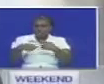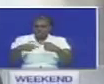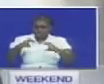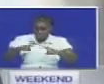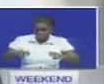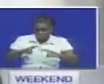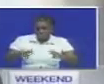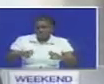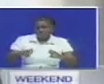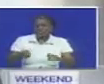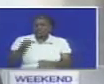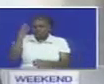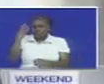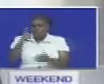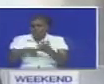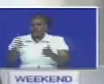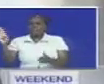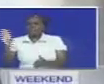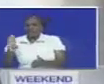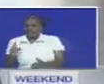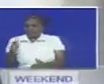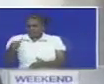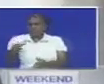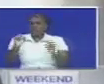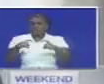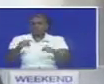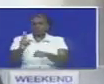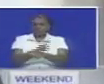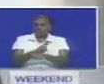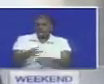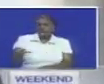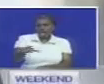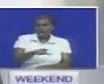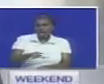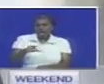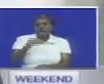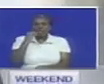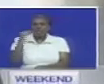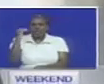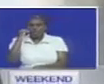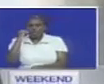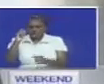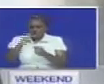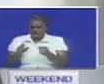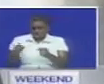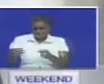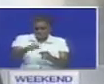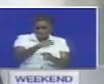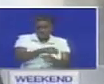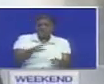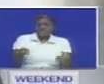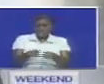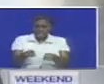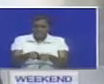this biodiesel could be able to be used on our local domestic stoves, and they could also be used in